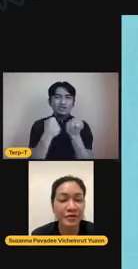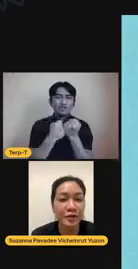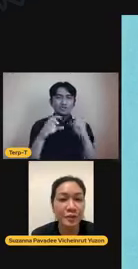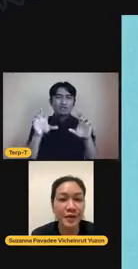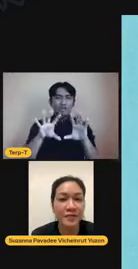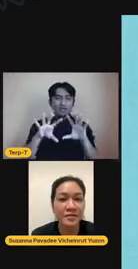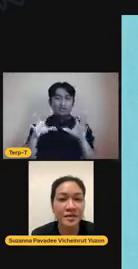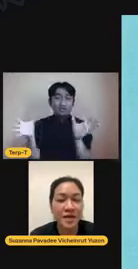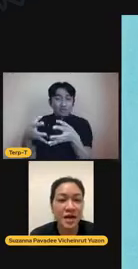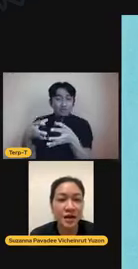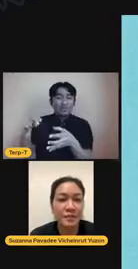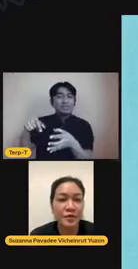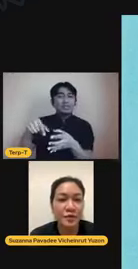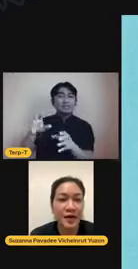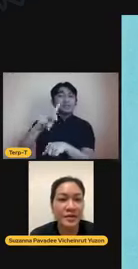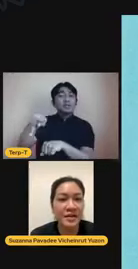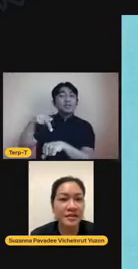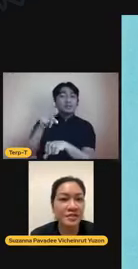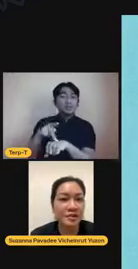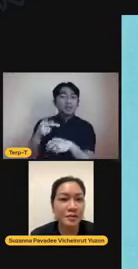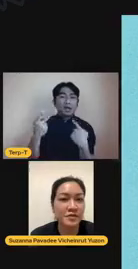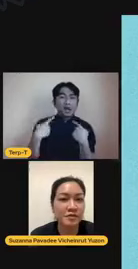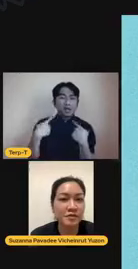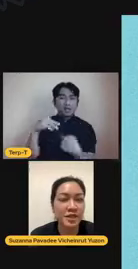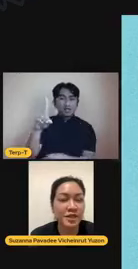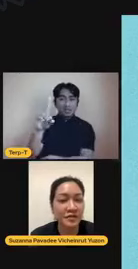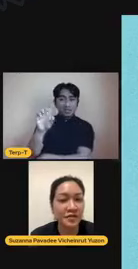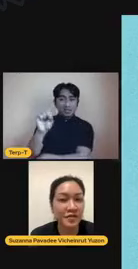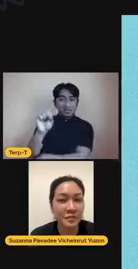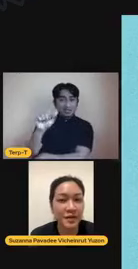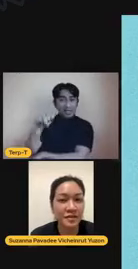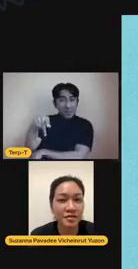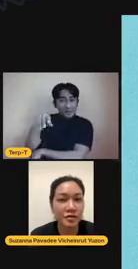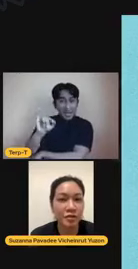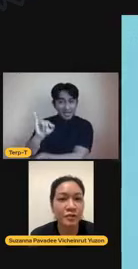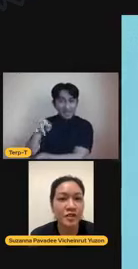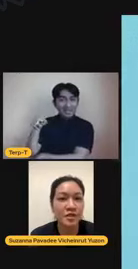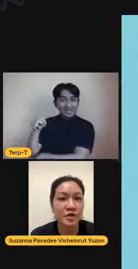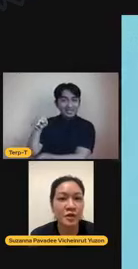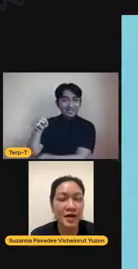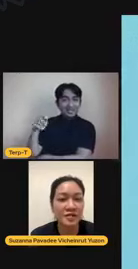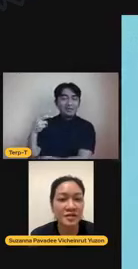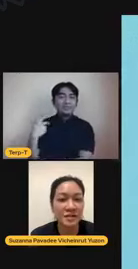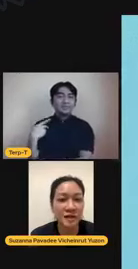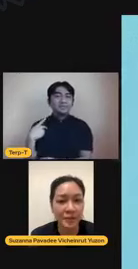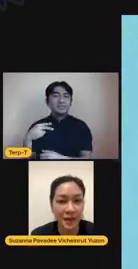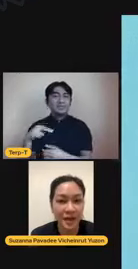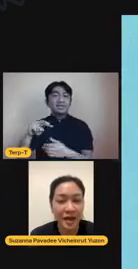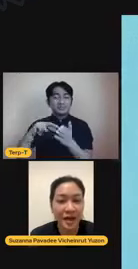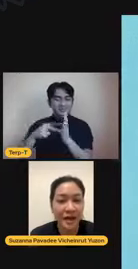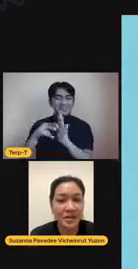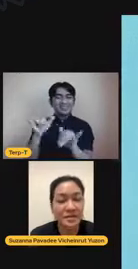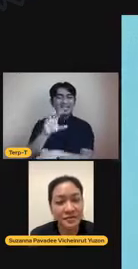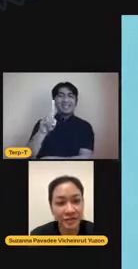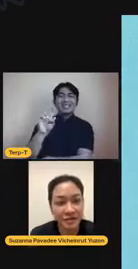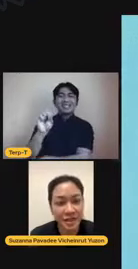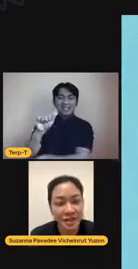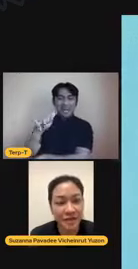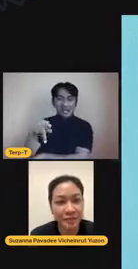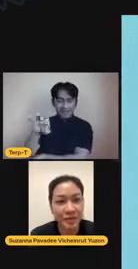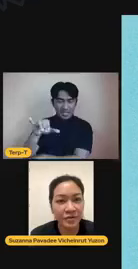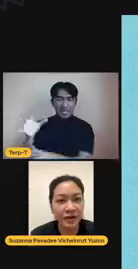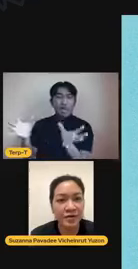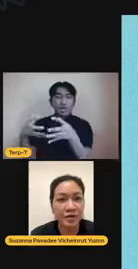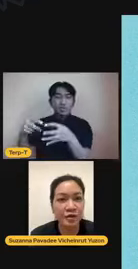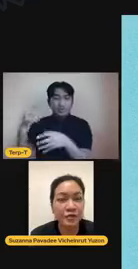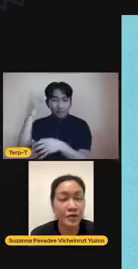if in the Philippines, you have the Down Syndrome Association of the Philippines, or which is known as DSAPI. This is a